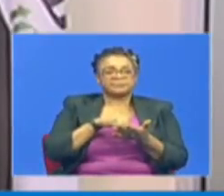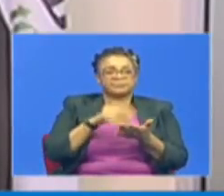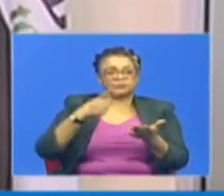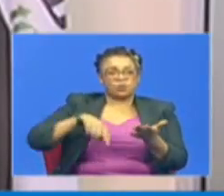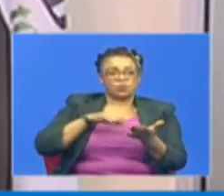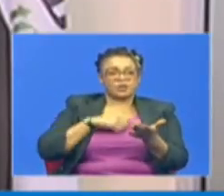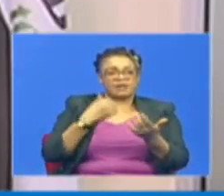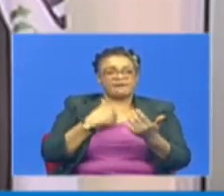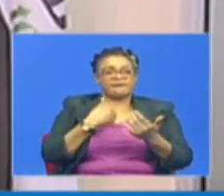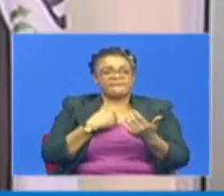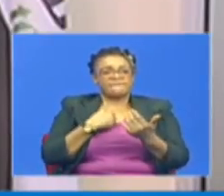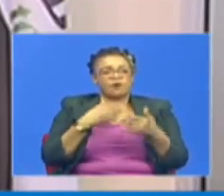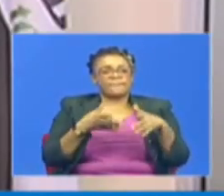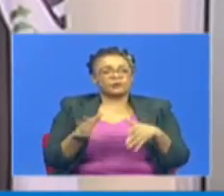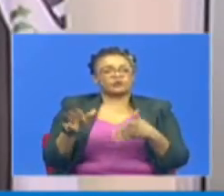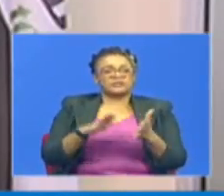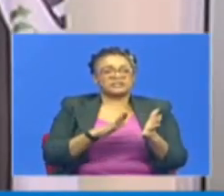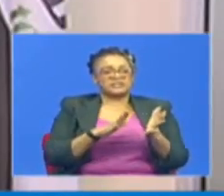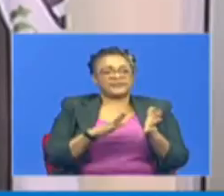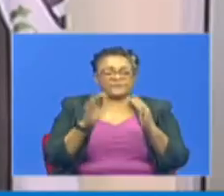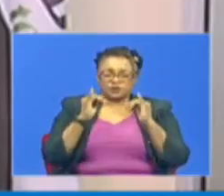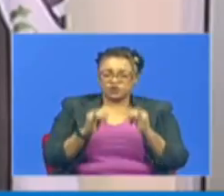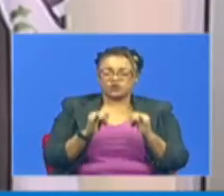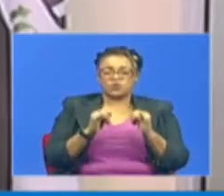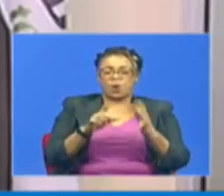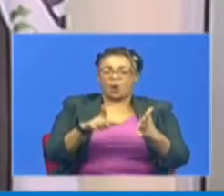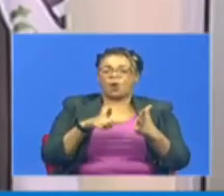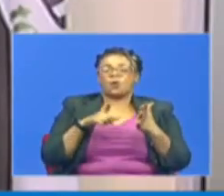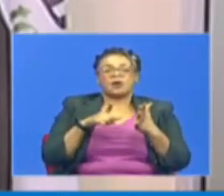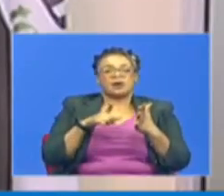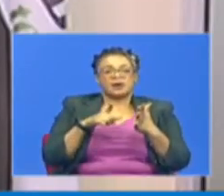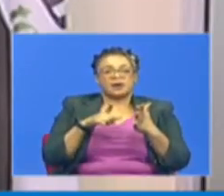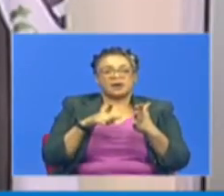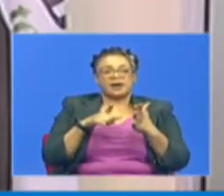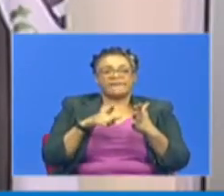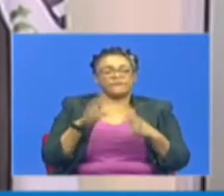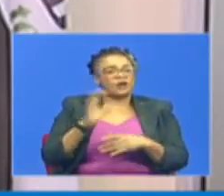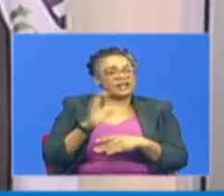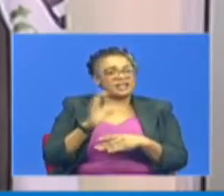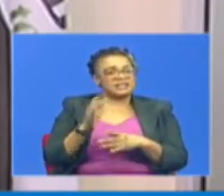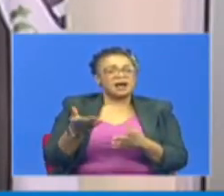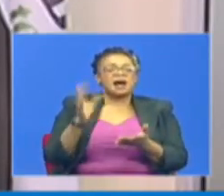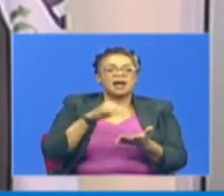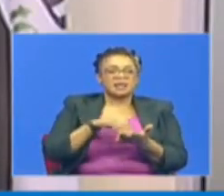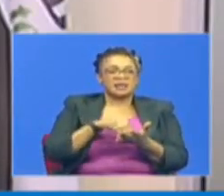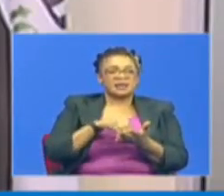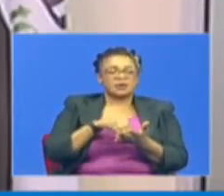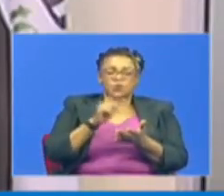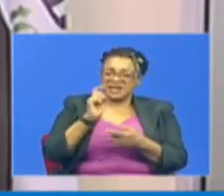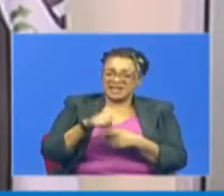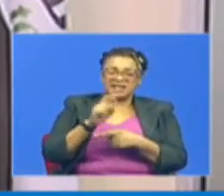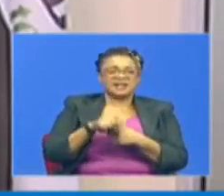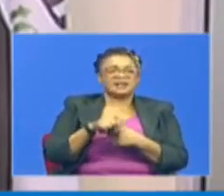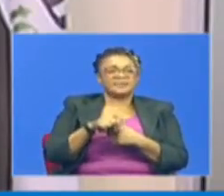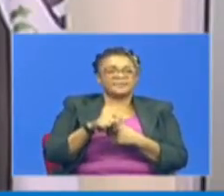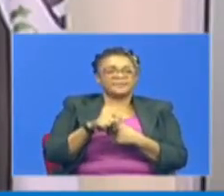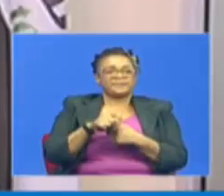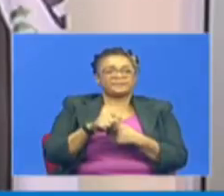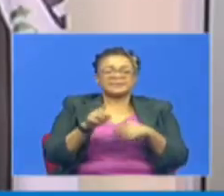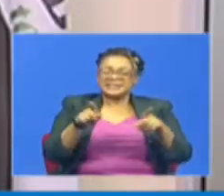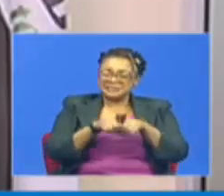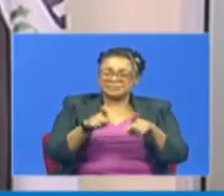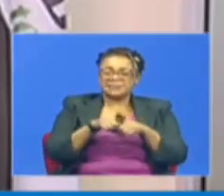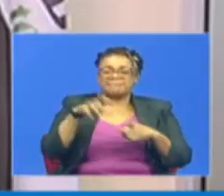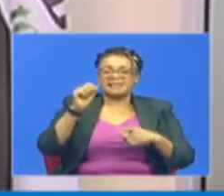seen also opportunities for new loans and line of credit. But again, we need the same SMEs